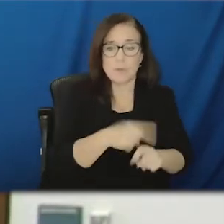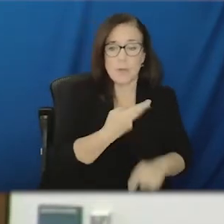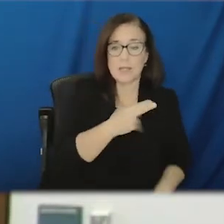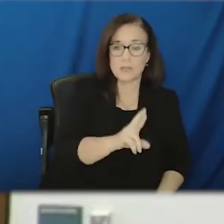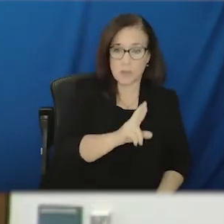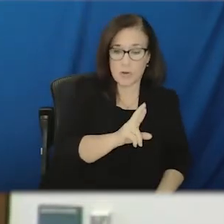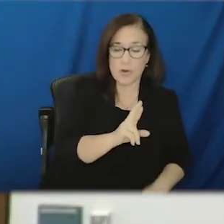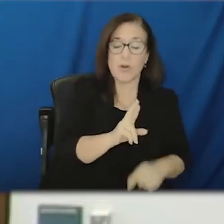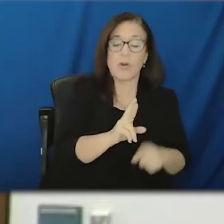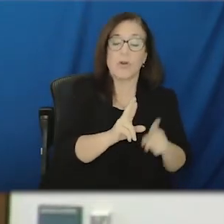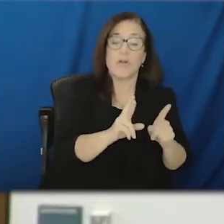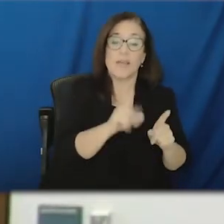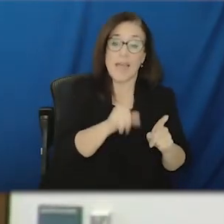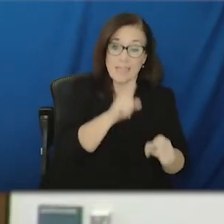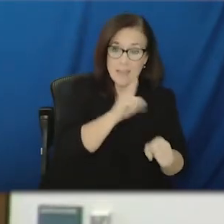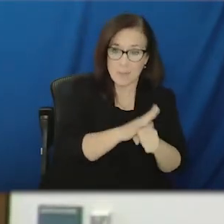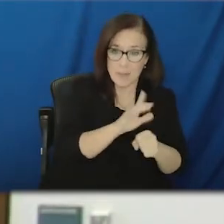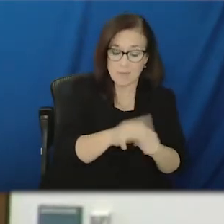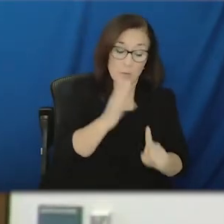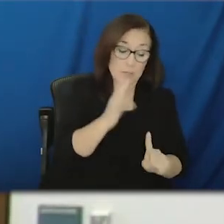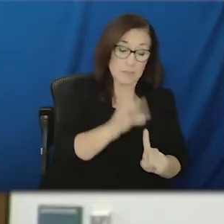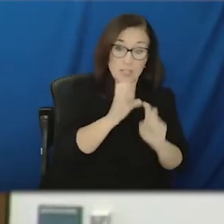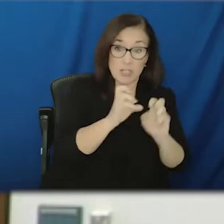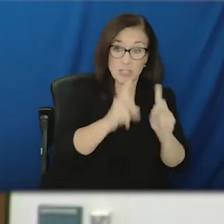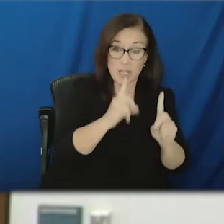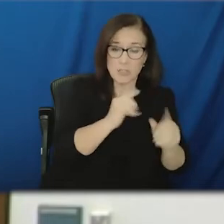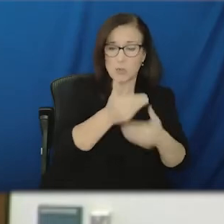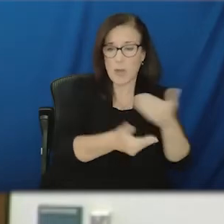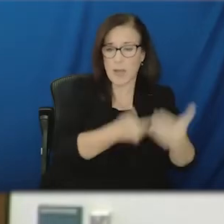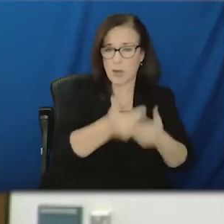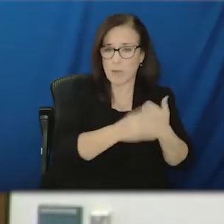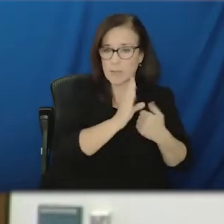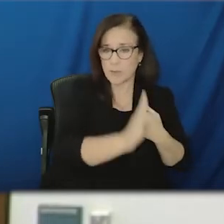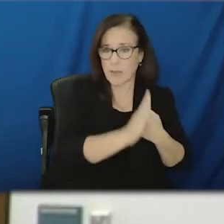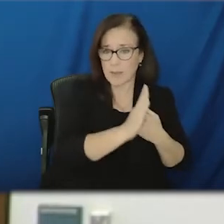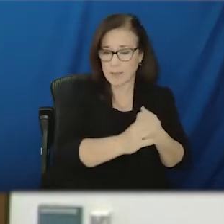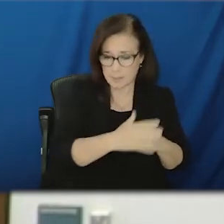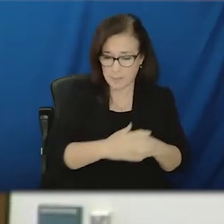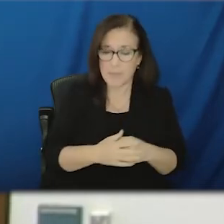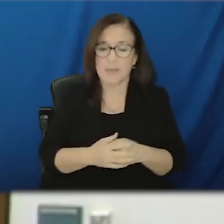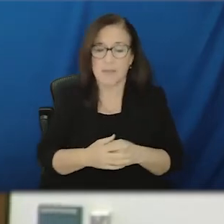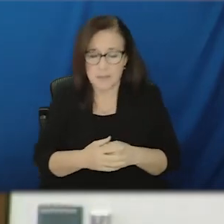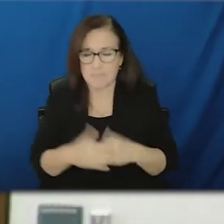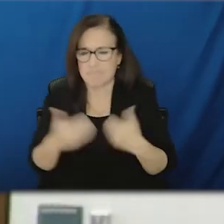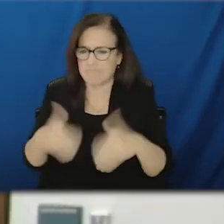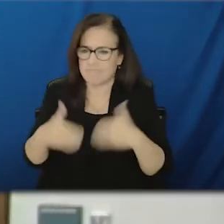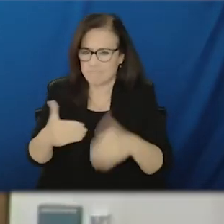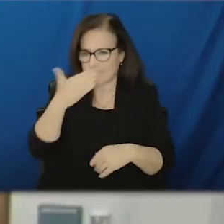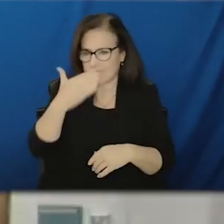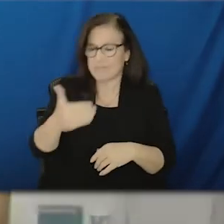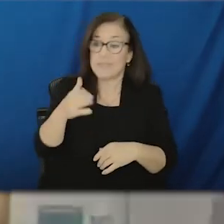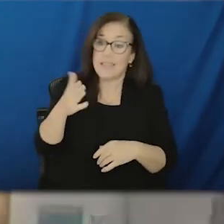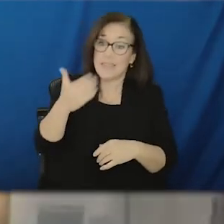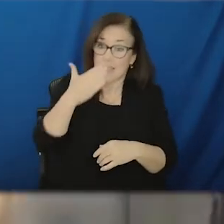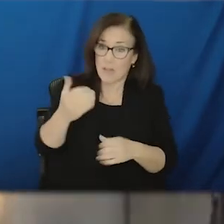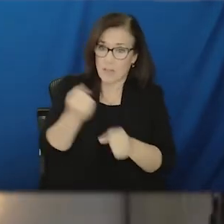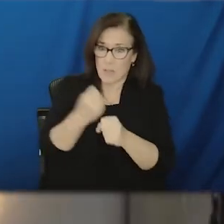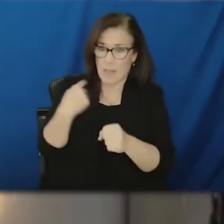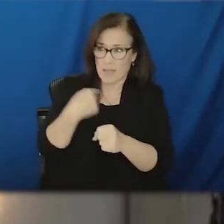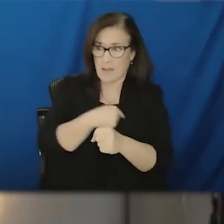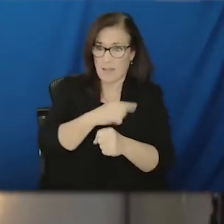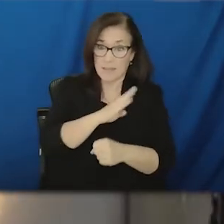those positions. Well, I applaud that. Thank you. And I want to thank the members of the public who have made us, at least the board, more aware of the problems